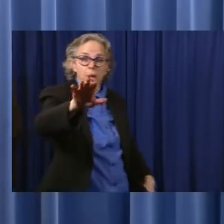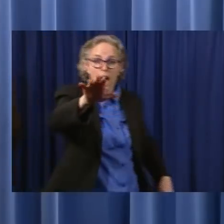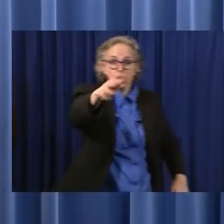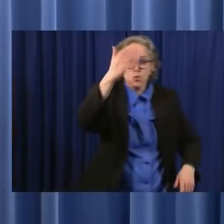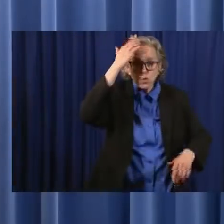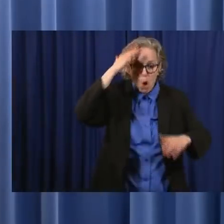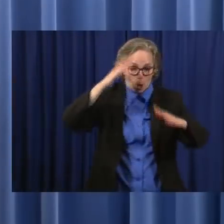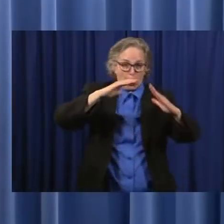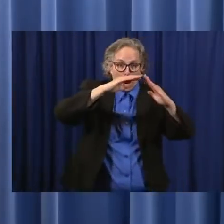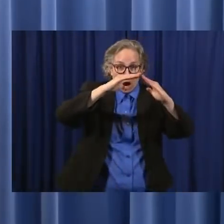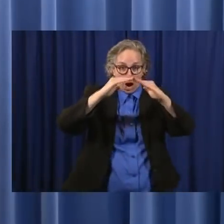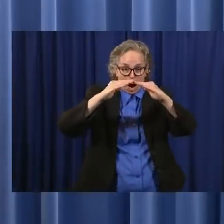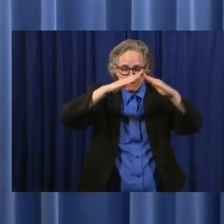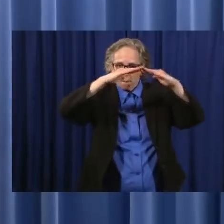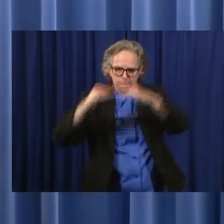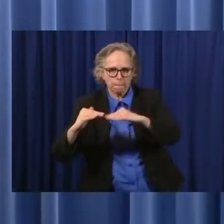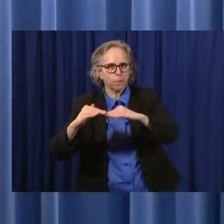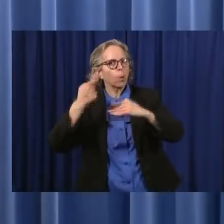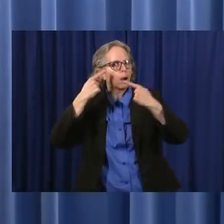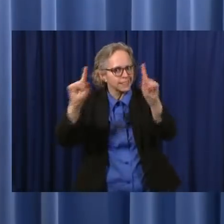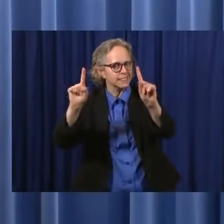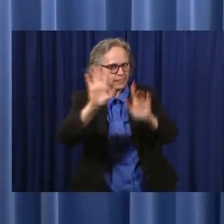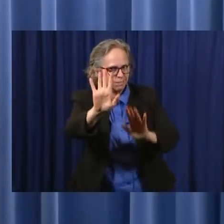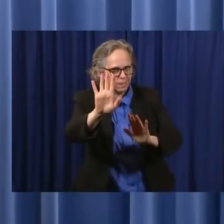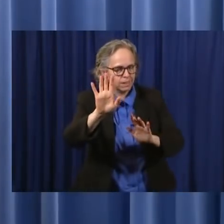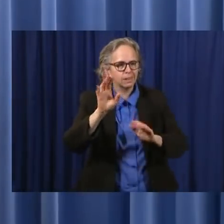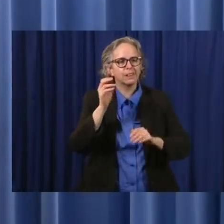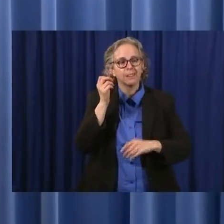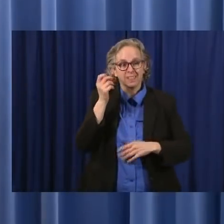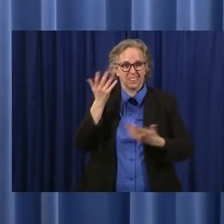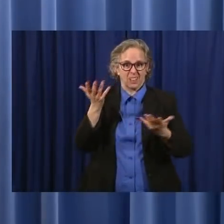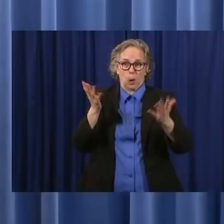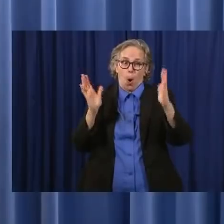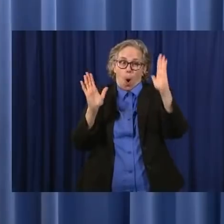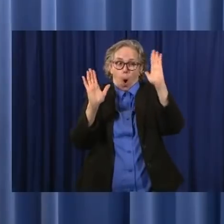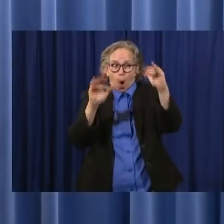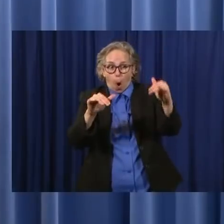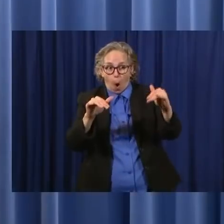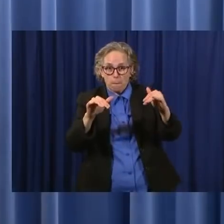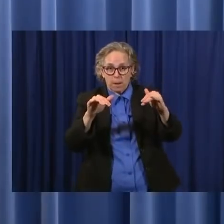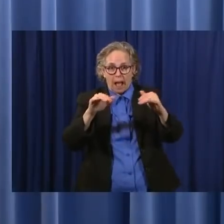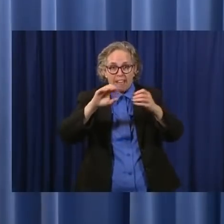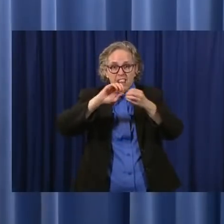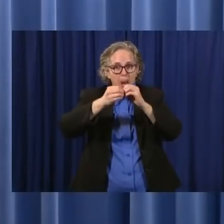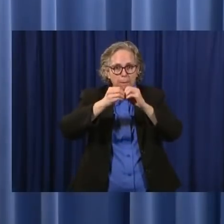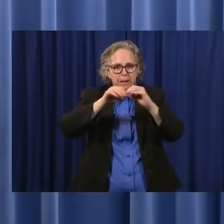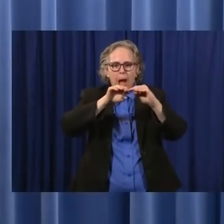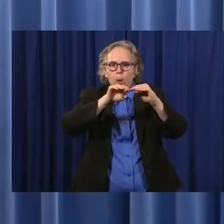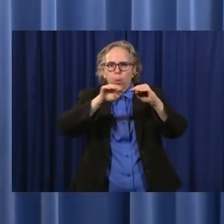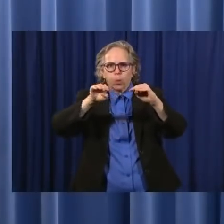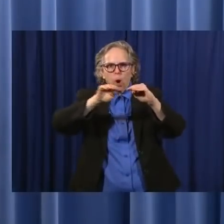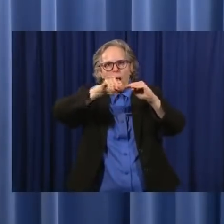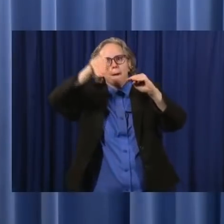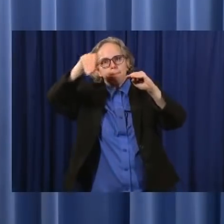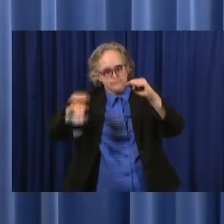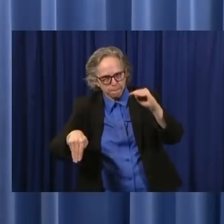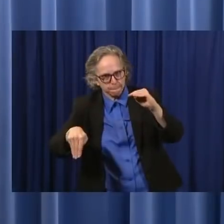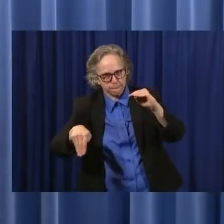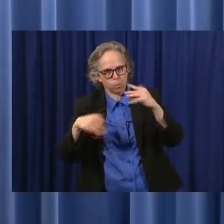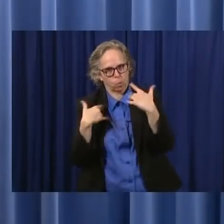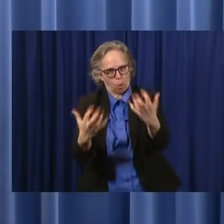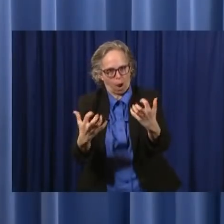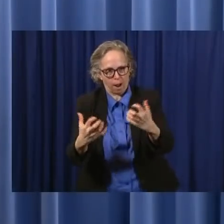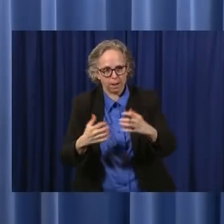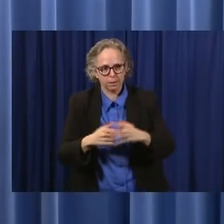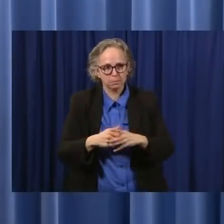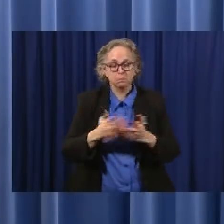plateau. We had hoped to see that start to go down. So we've plateaued pretty